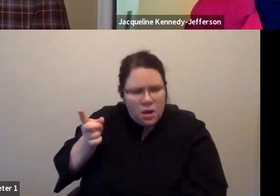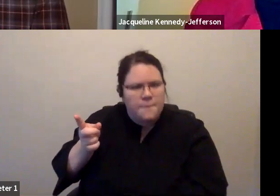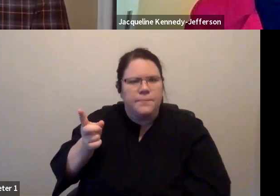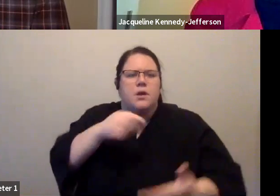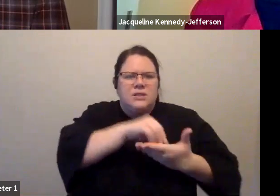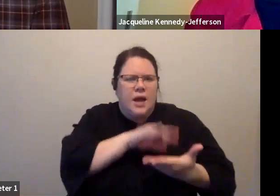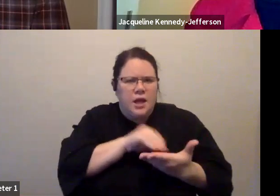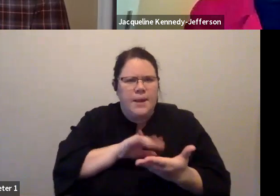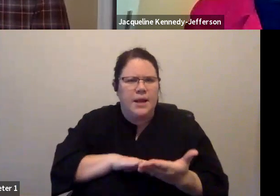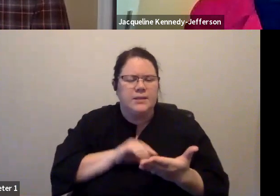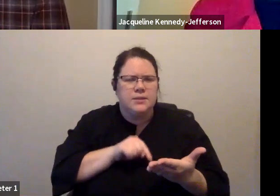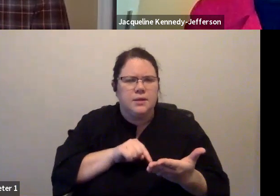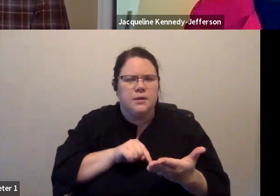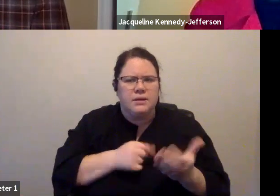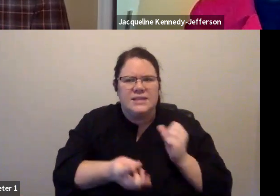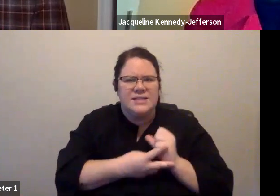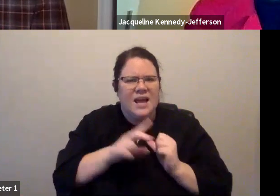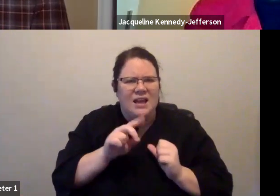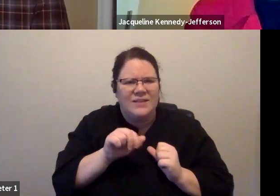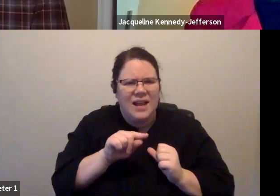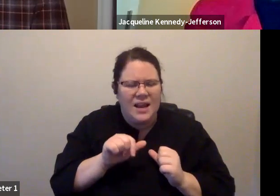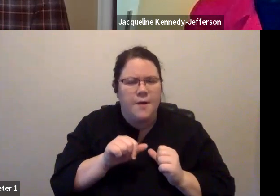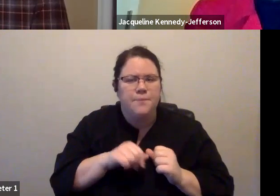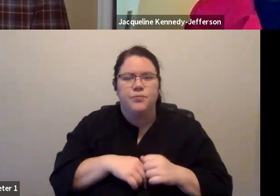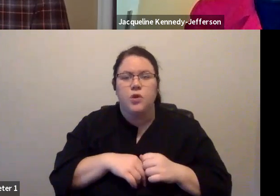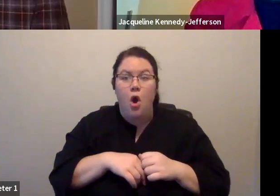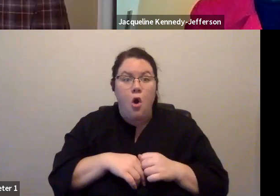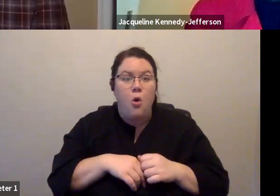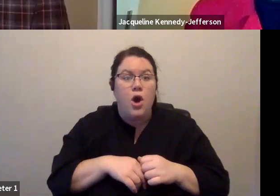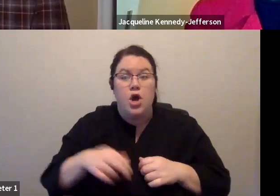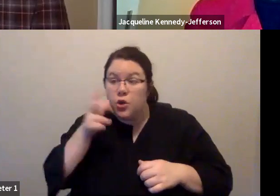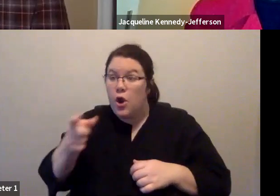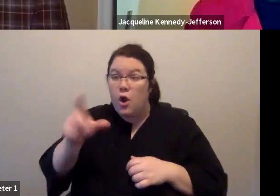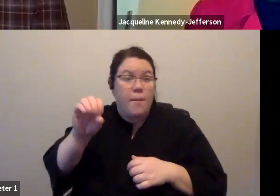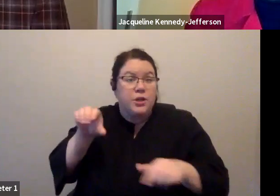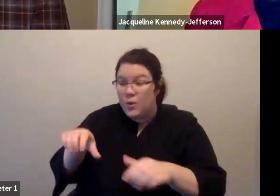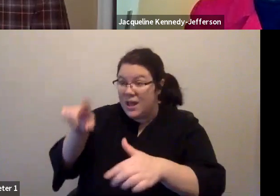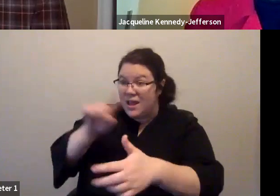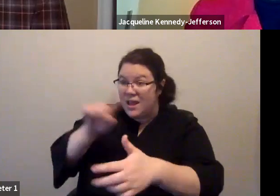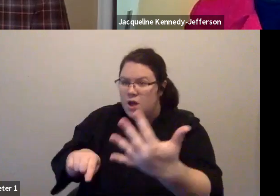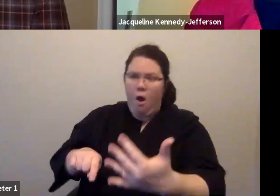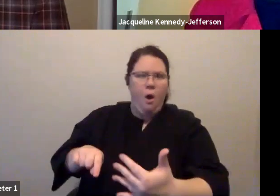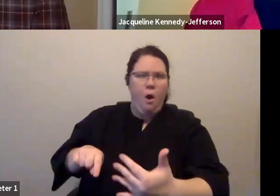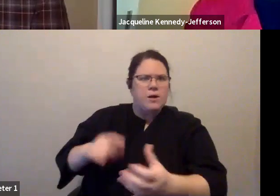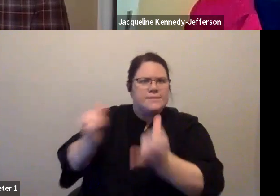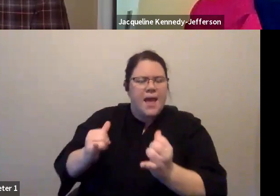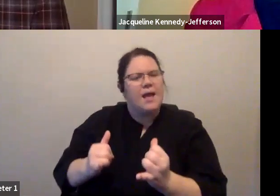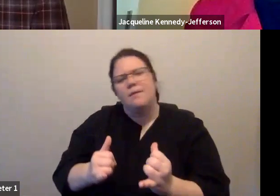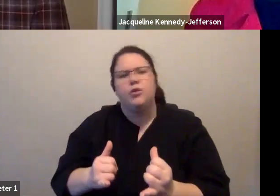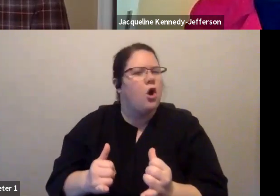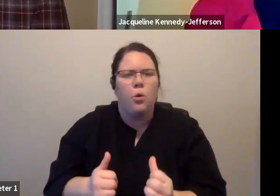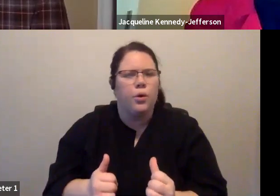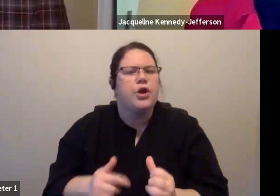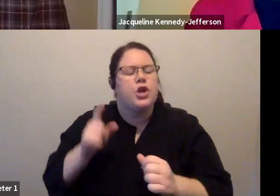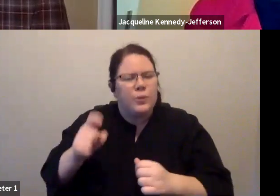that it's not about right now jumping on the bandwagon because this company said they're going to do X, Y, Z. You have to be doing it because you see it moving, and it